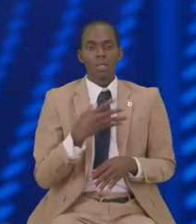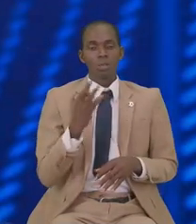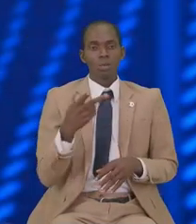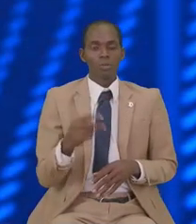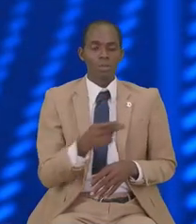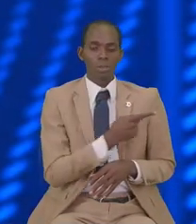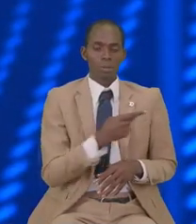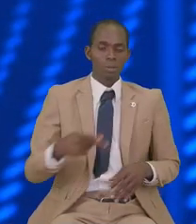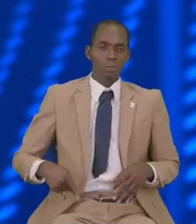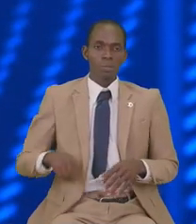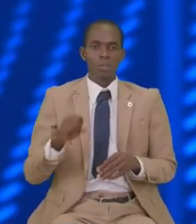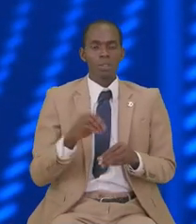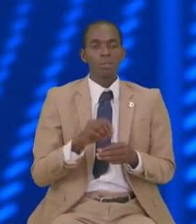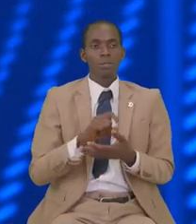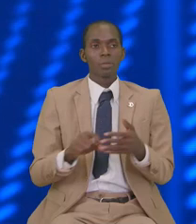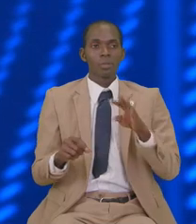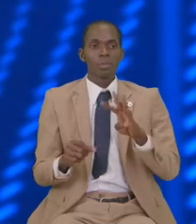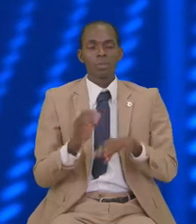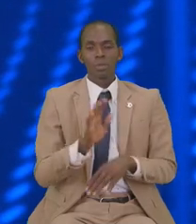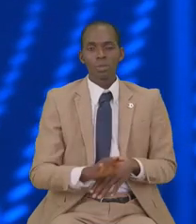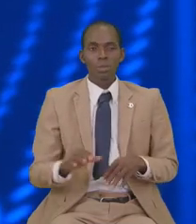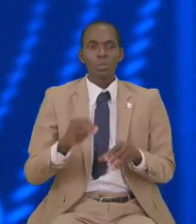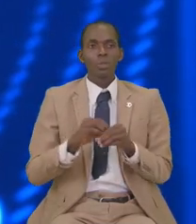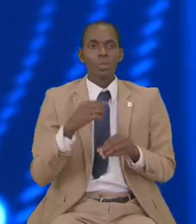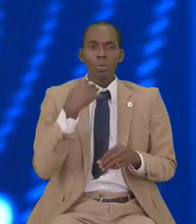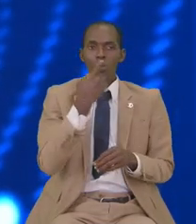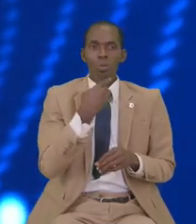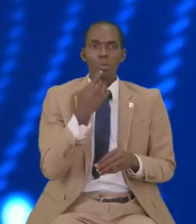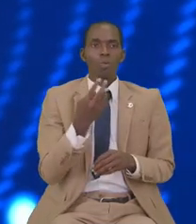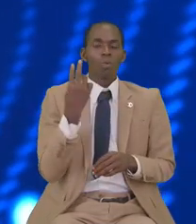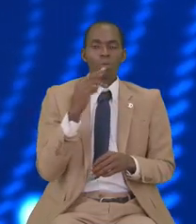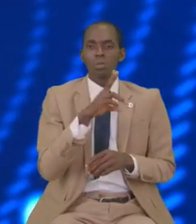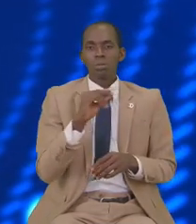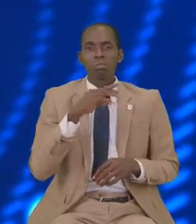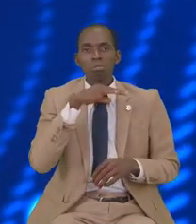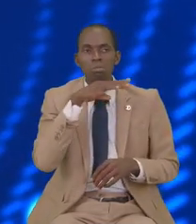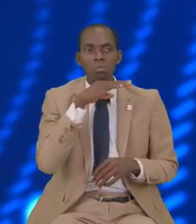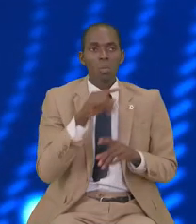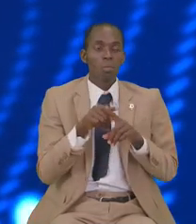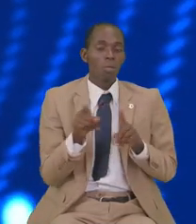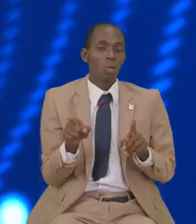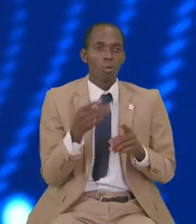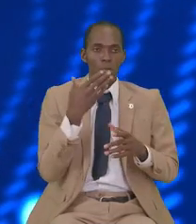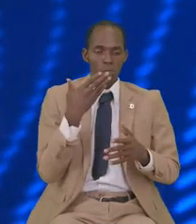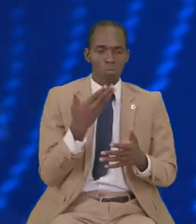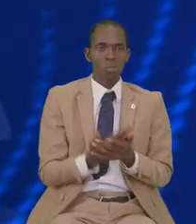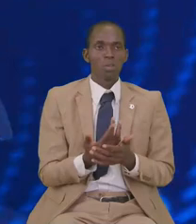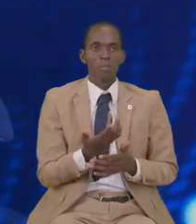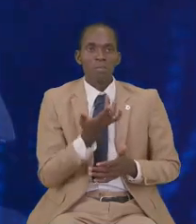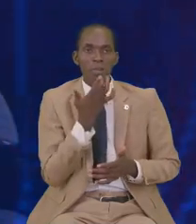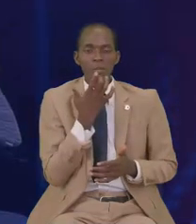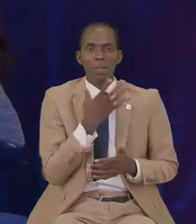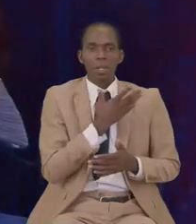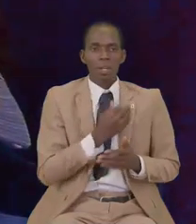In verse 4, it tells us, children in whom was no blemish, but well favored